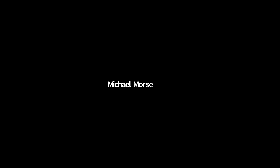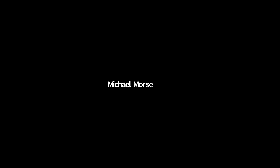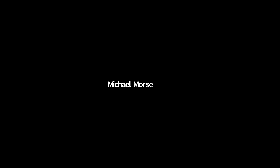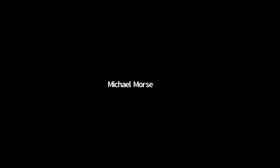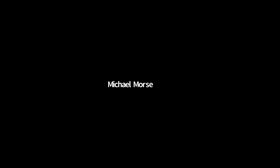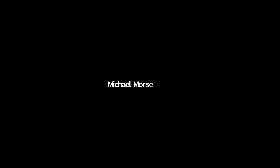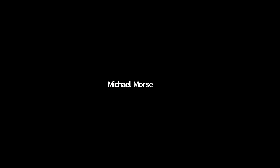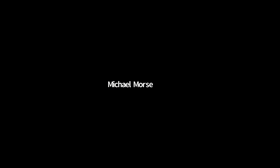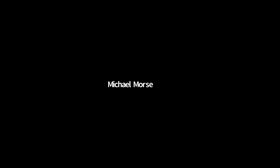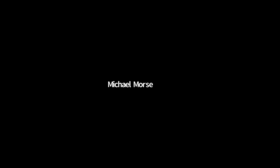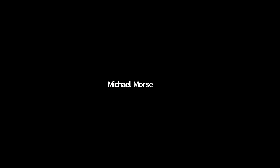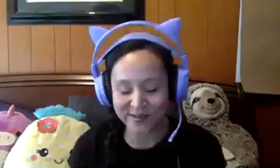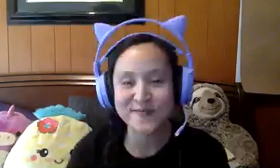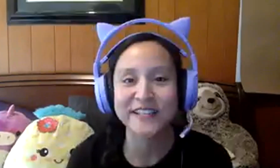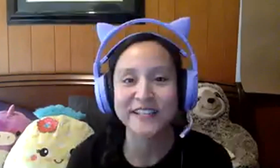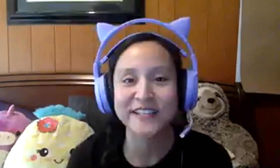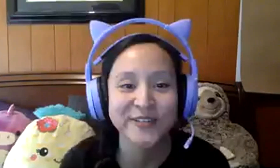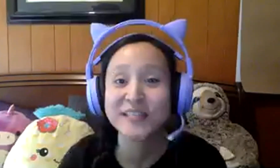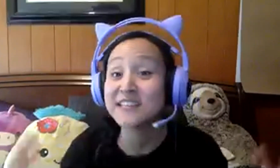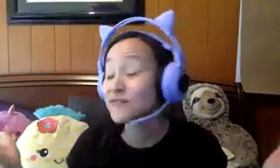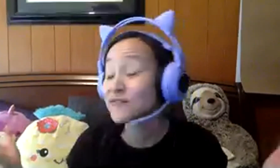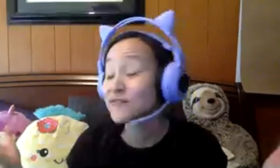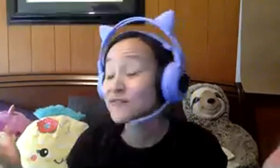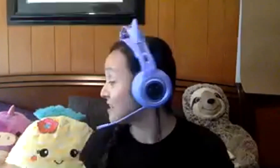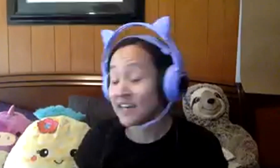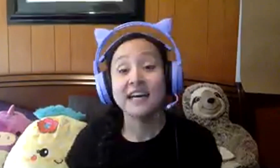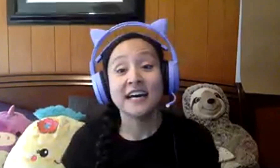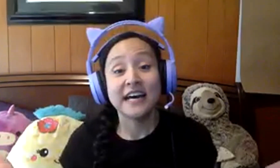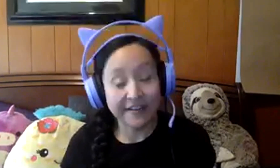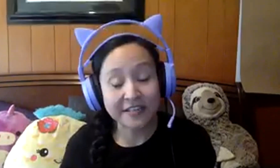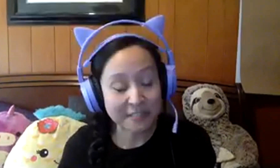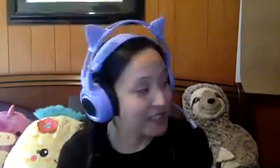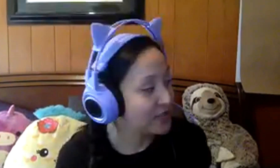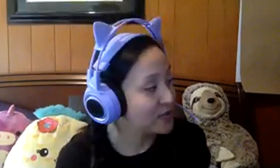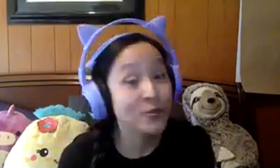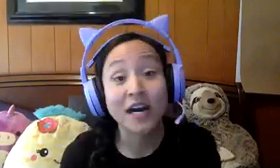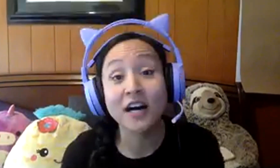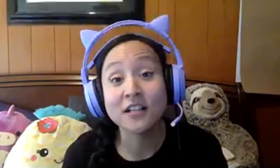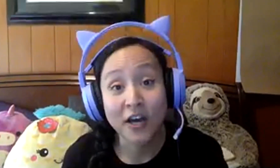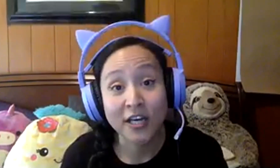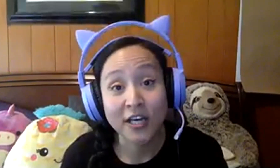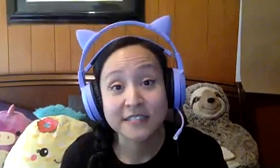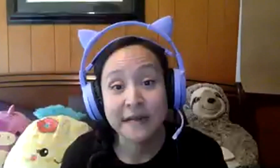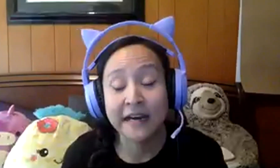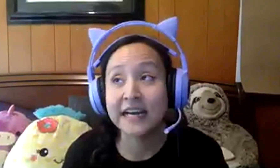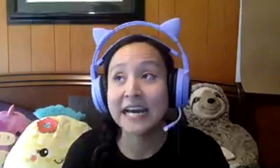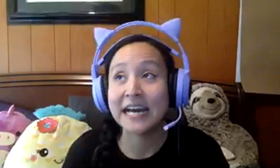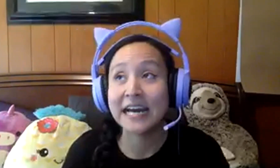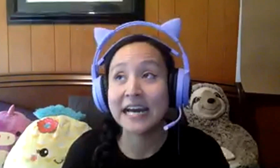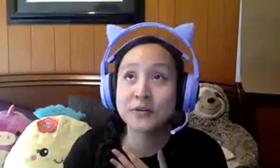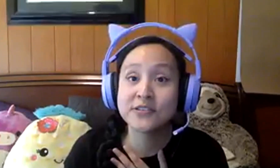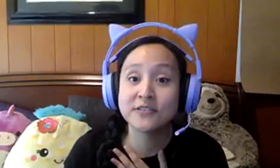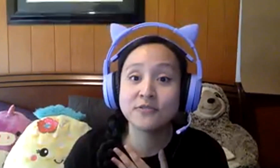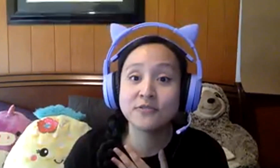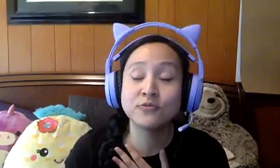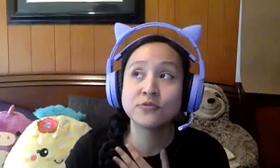Thank you. Thank you so much, Juno. These folks have helped me through a lot. As